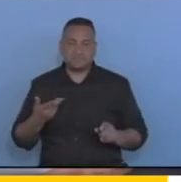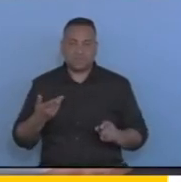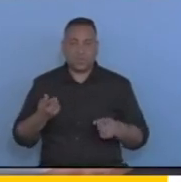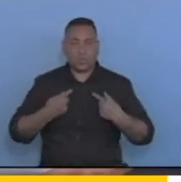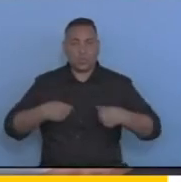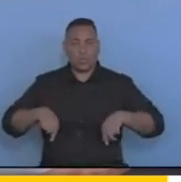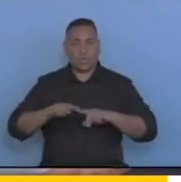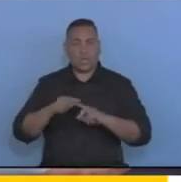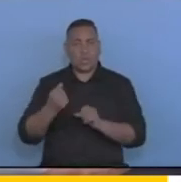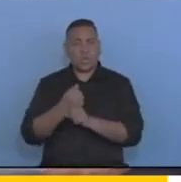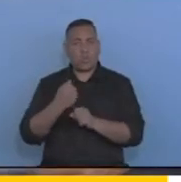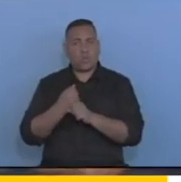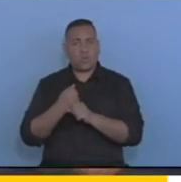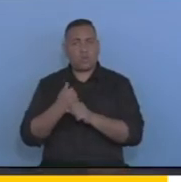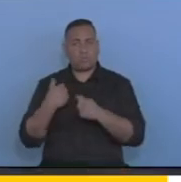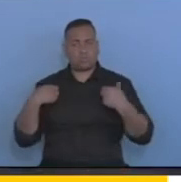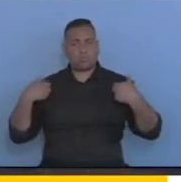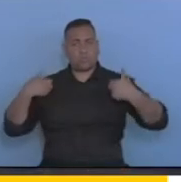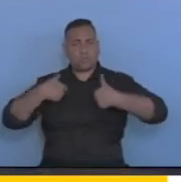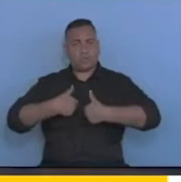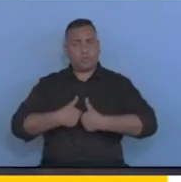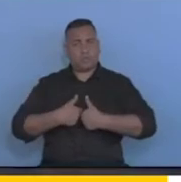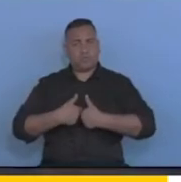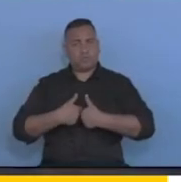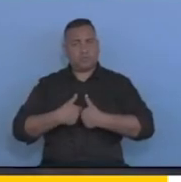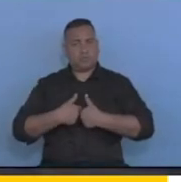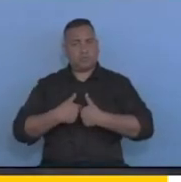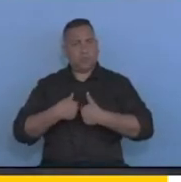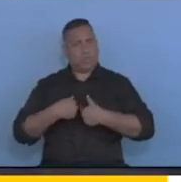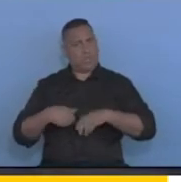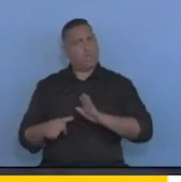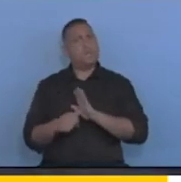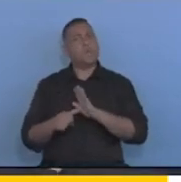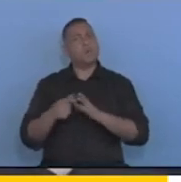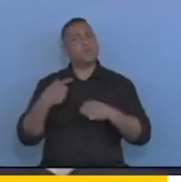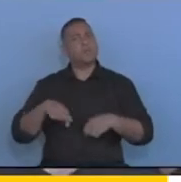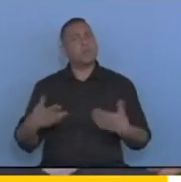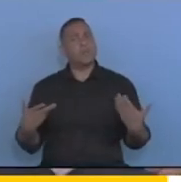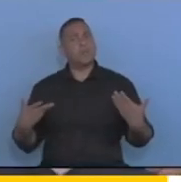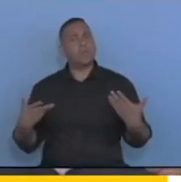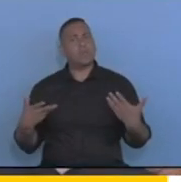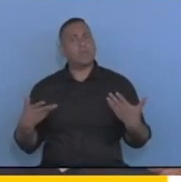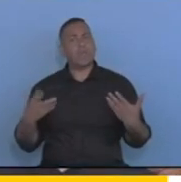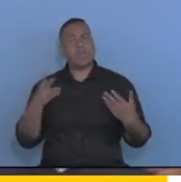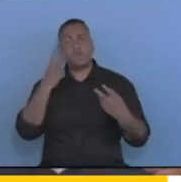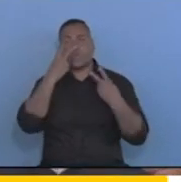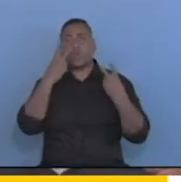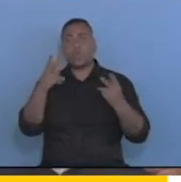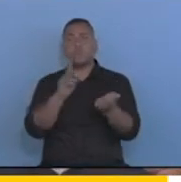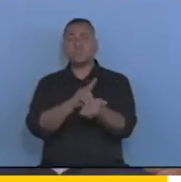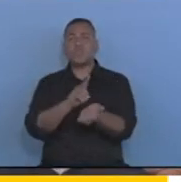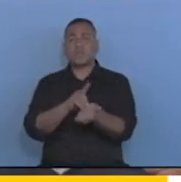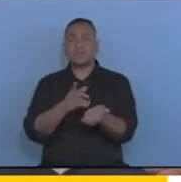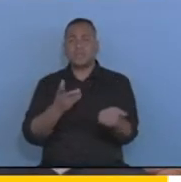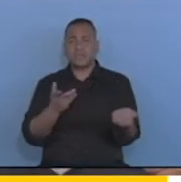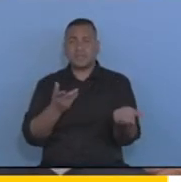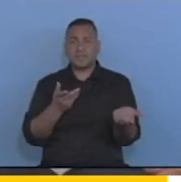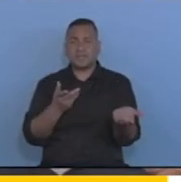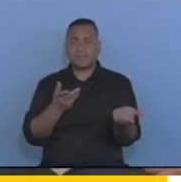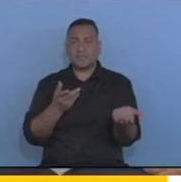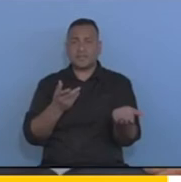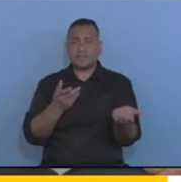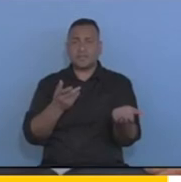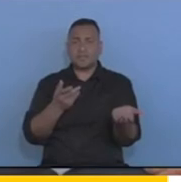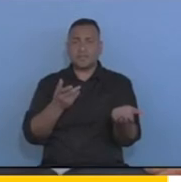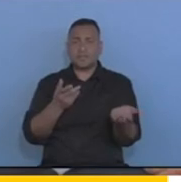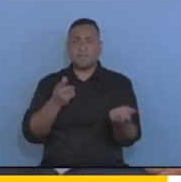very, very important. You're important. Yes. Yeah. Mm. Just look at a doctor. That bed that he sleeps in, that is